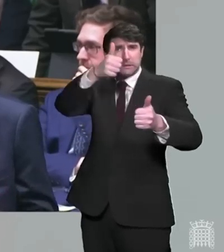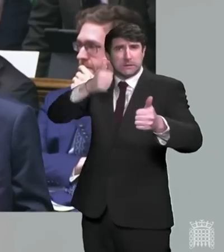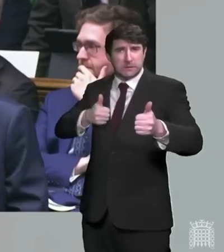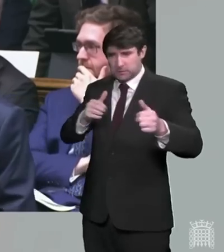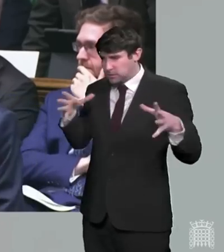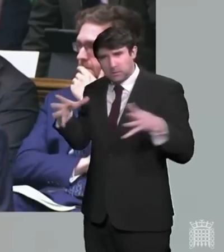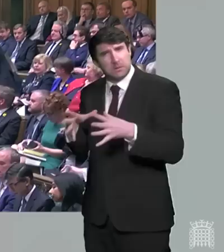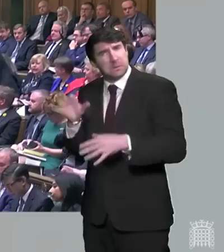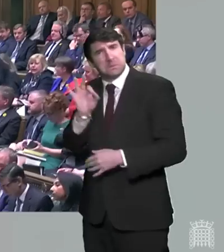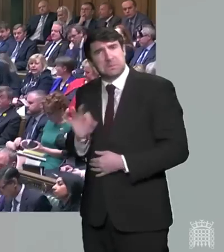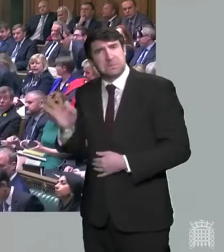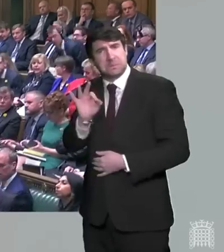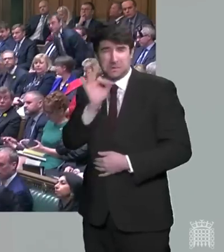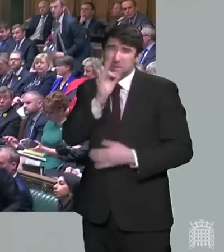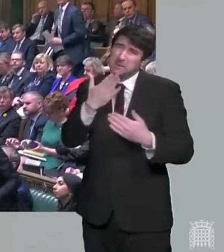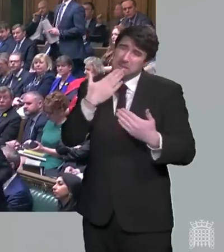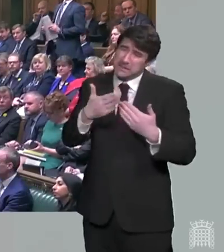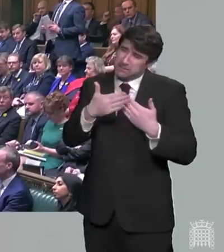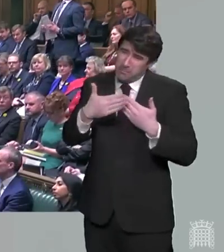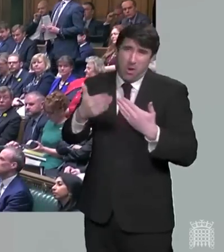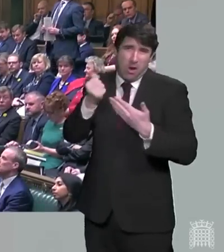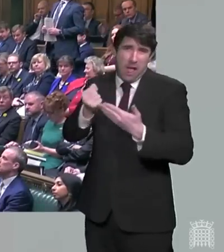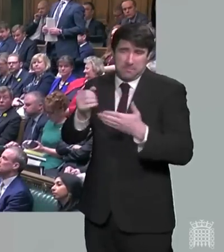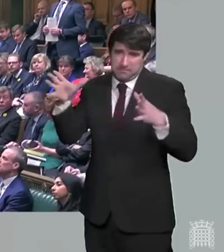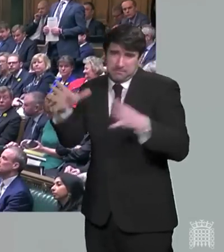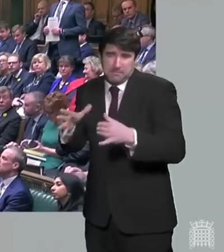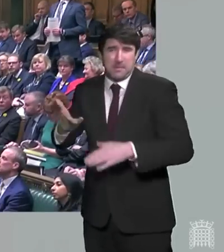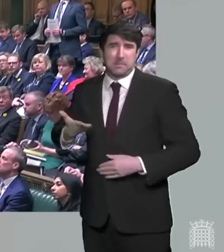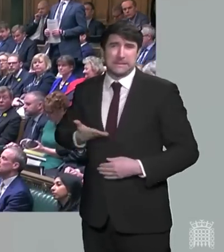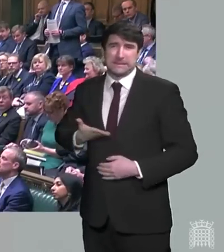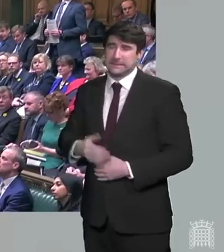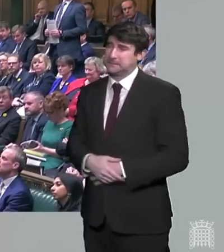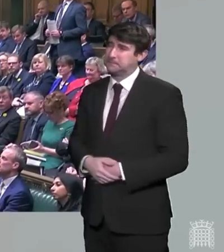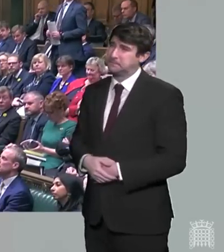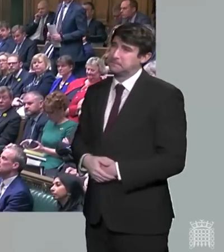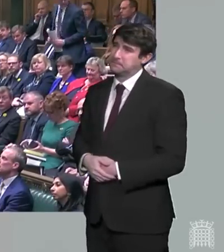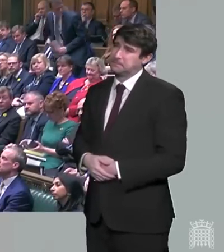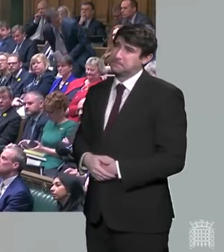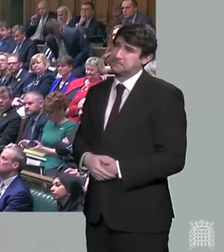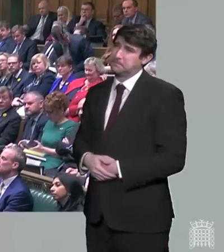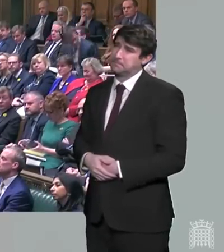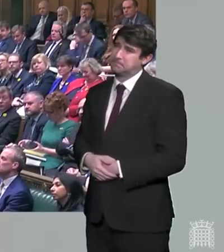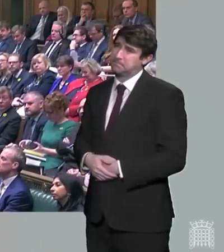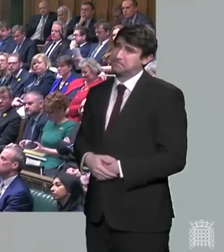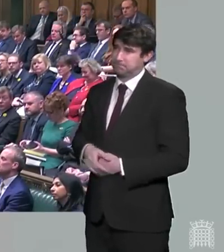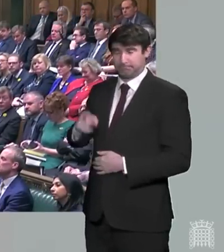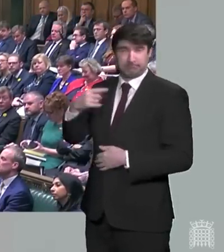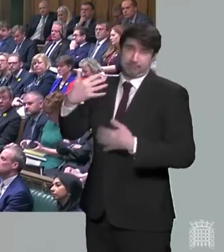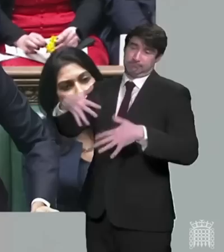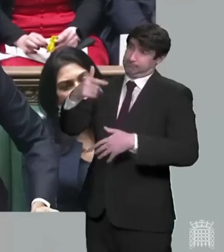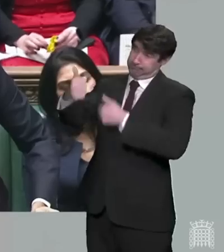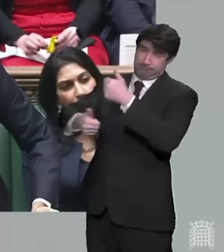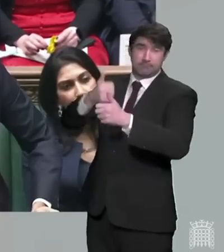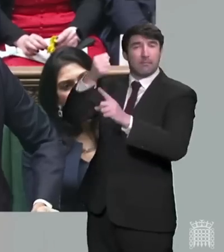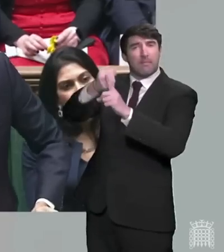energy efficiency measures? Prime Minister. Well, I know my honourable friend is a powerful advocate for his ceramics industry,